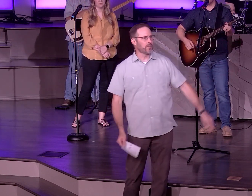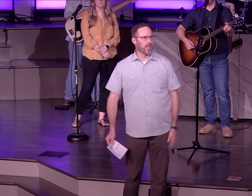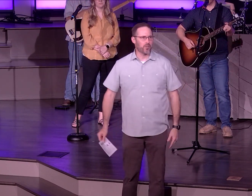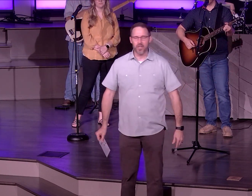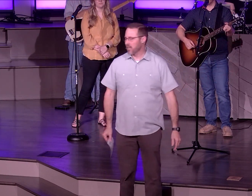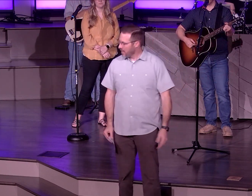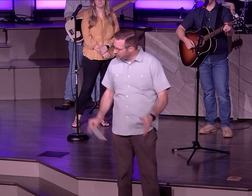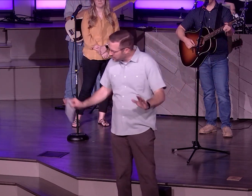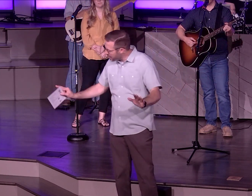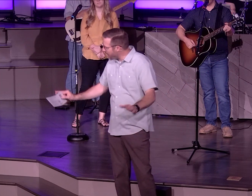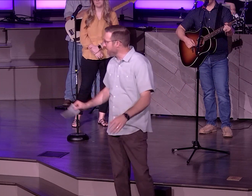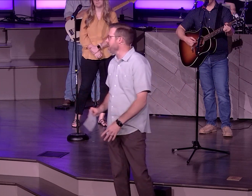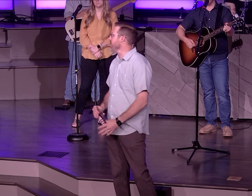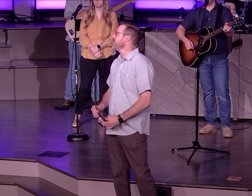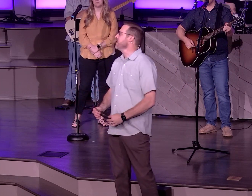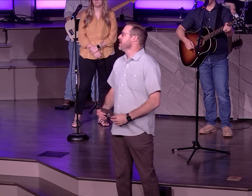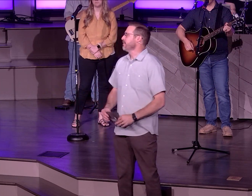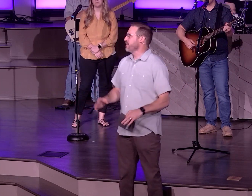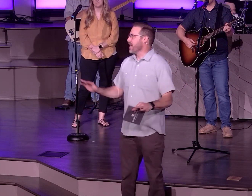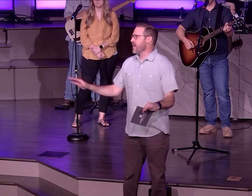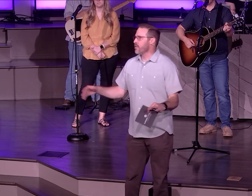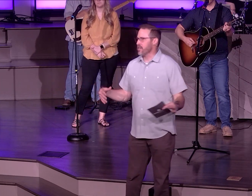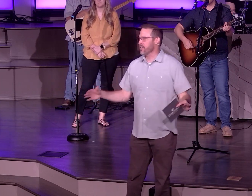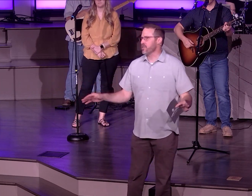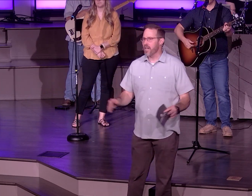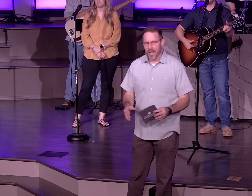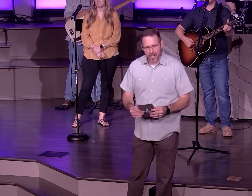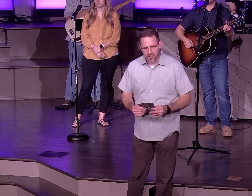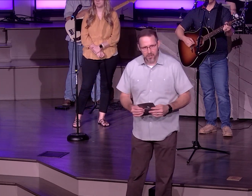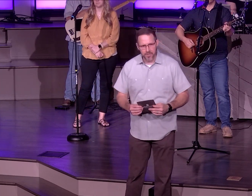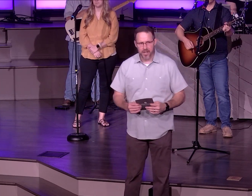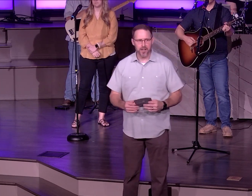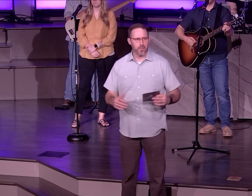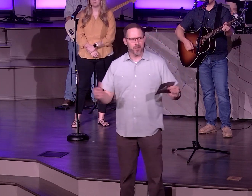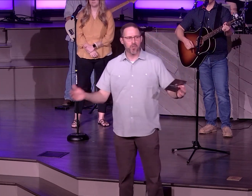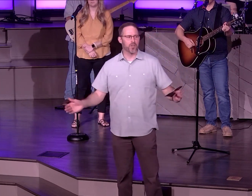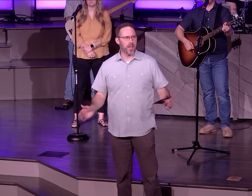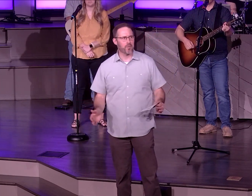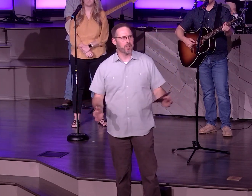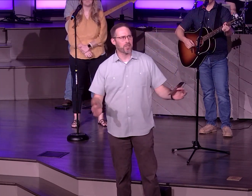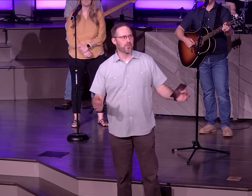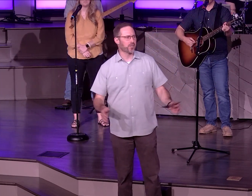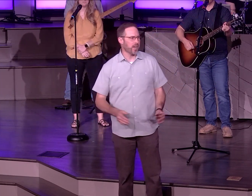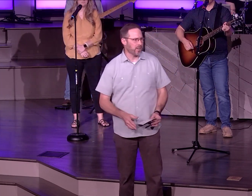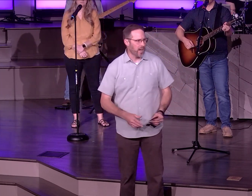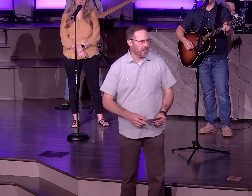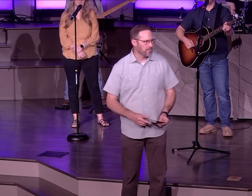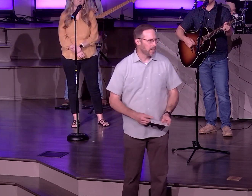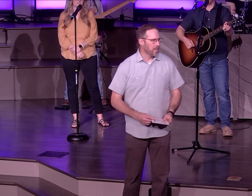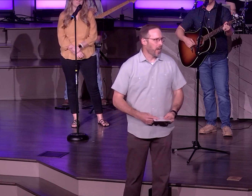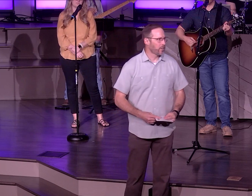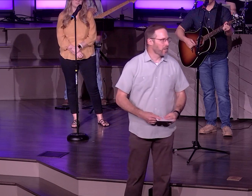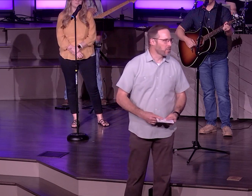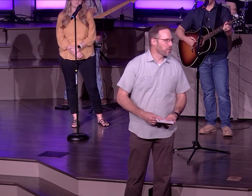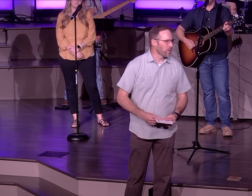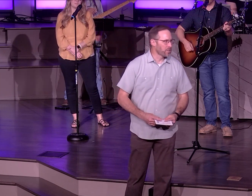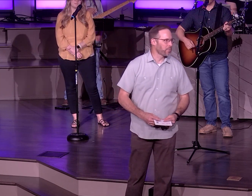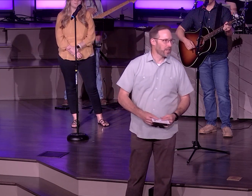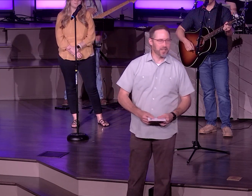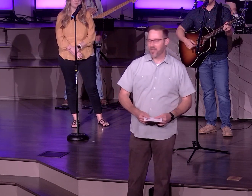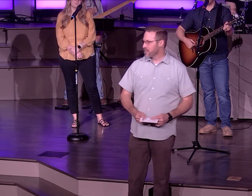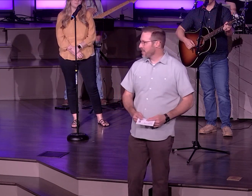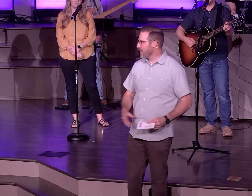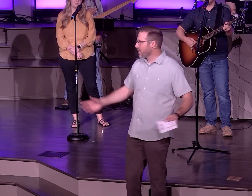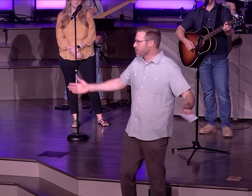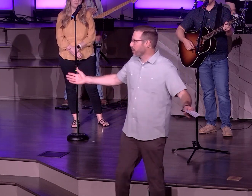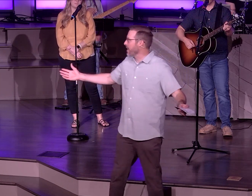the welcome desk. We'd love to say hi to you. If you've got any questions, we can answer them there. But more than that, we just want to shake your hand and greet you to worship